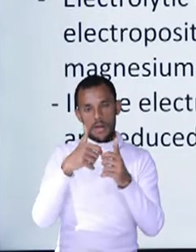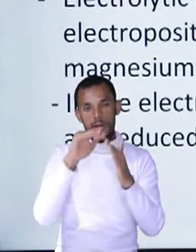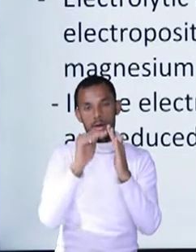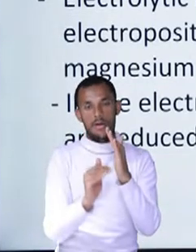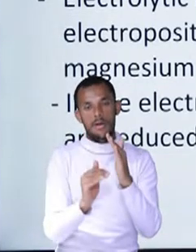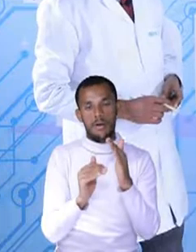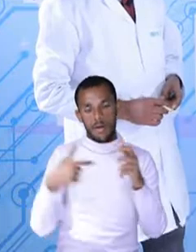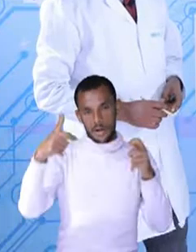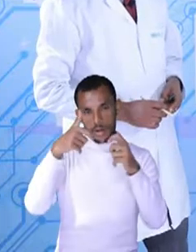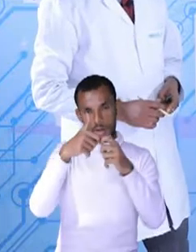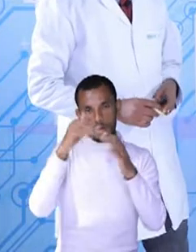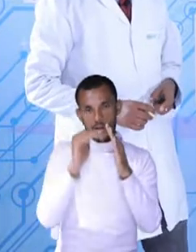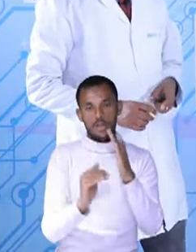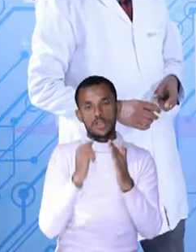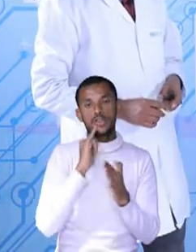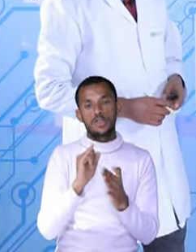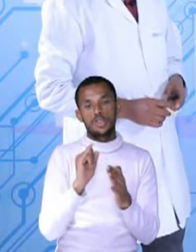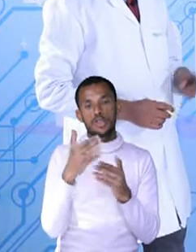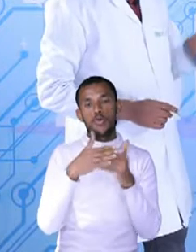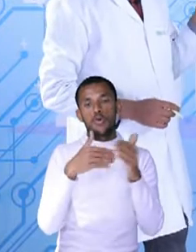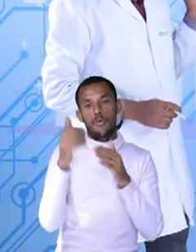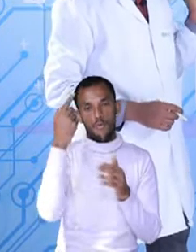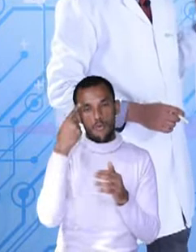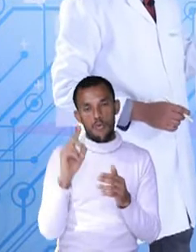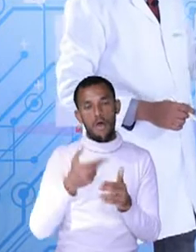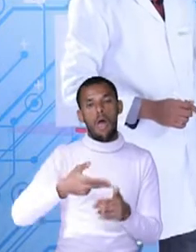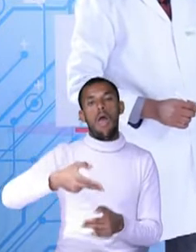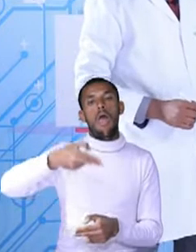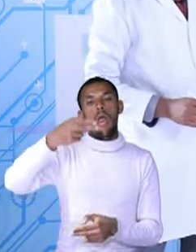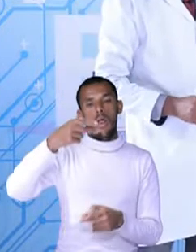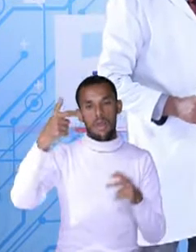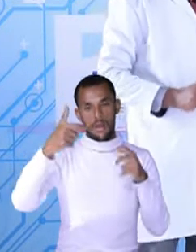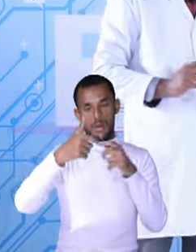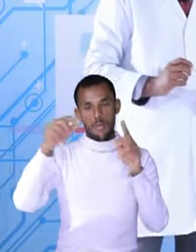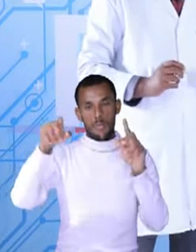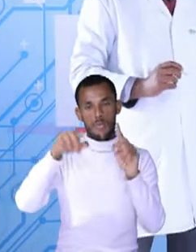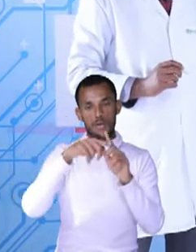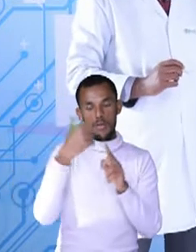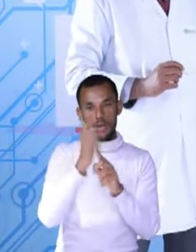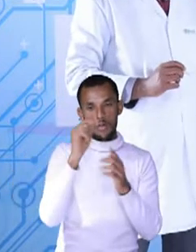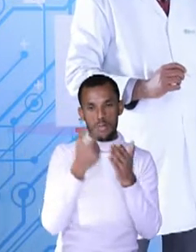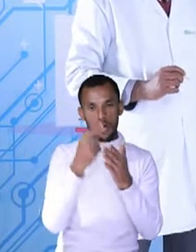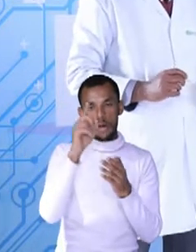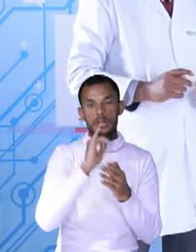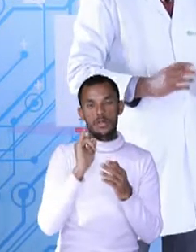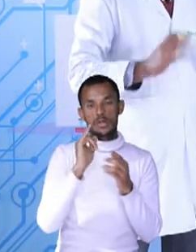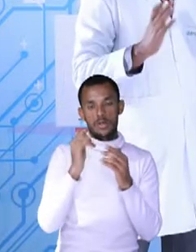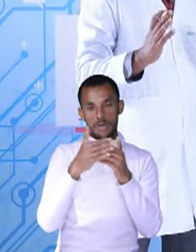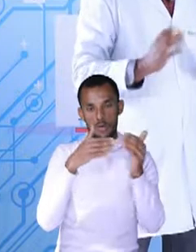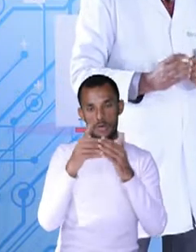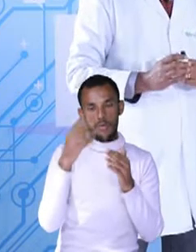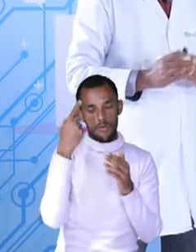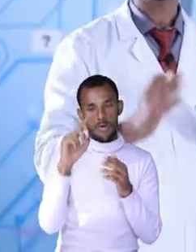reduction. Electrolytic reduction is suitable for highly electropositive metals. This one is suitable for what?